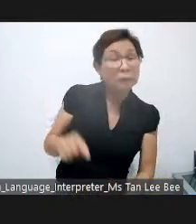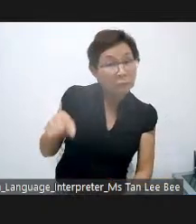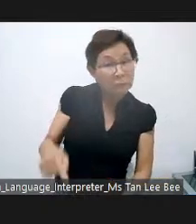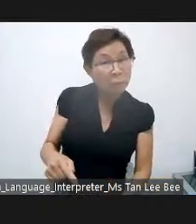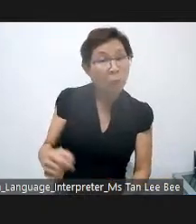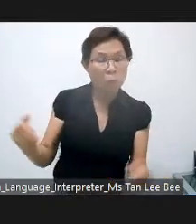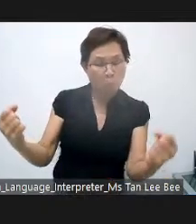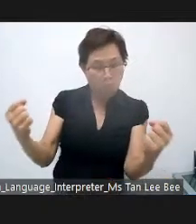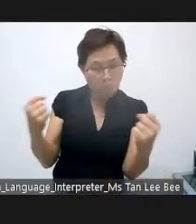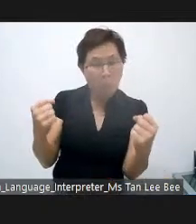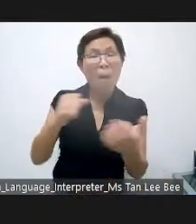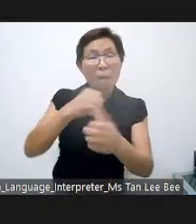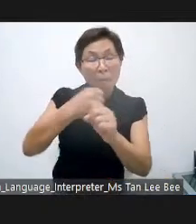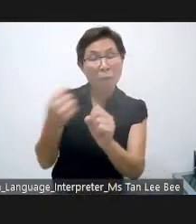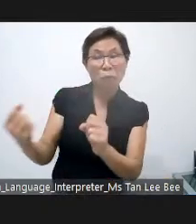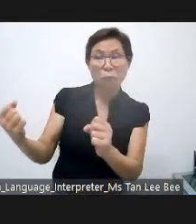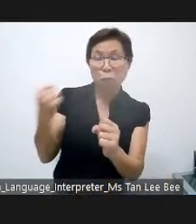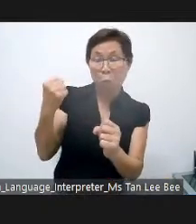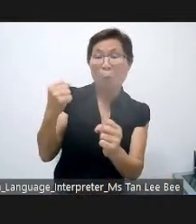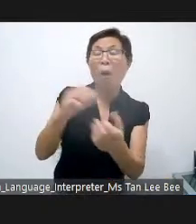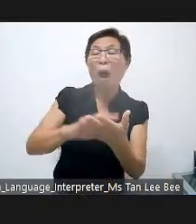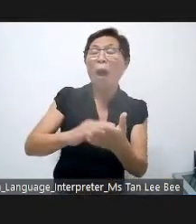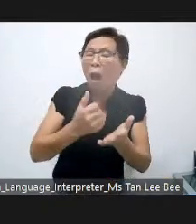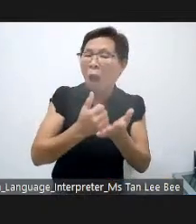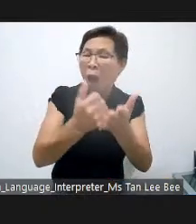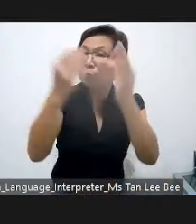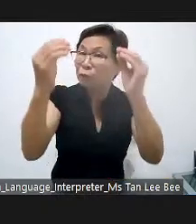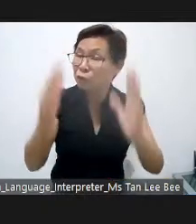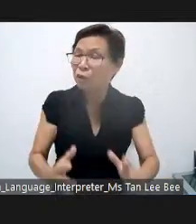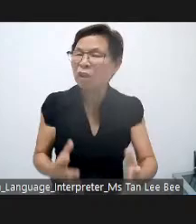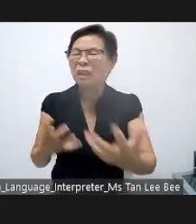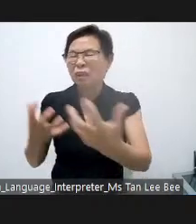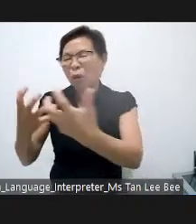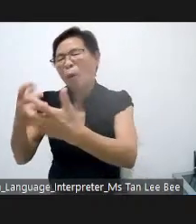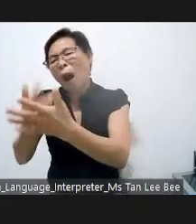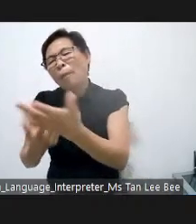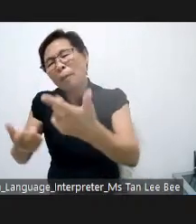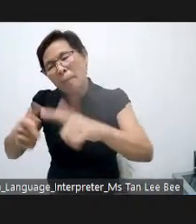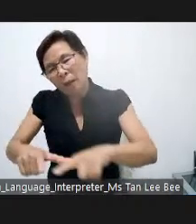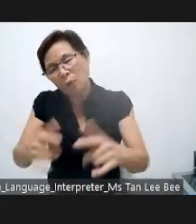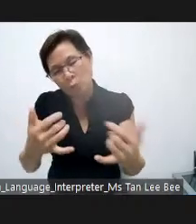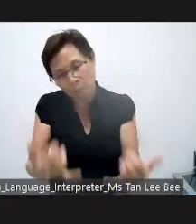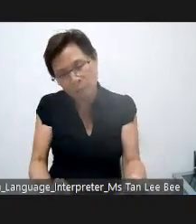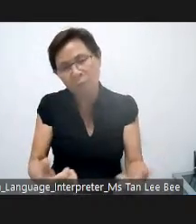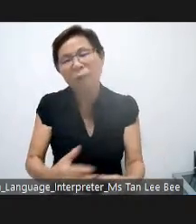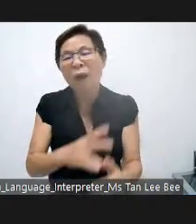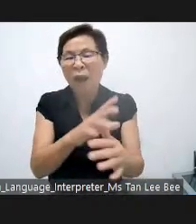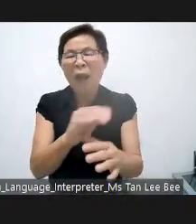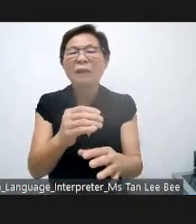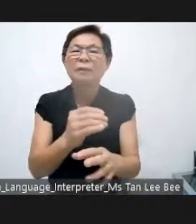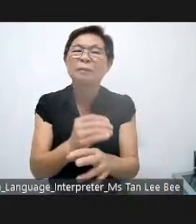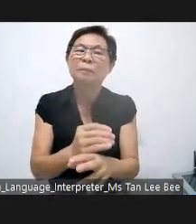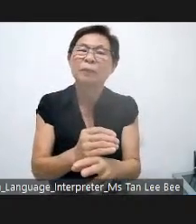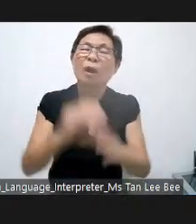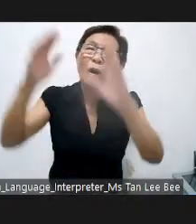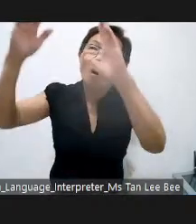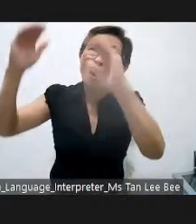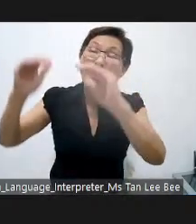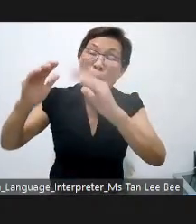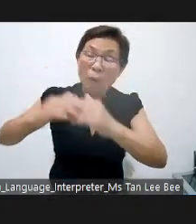empower and help educators in coping with the current situation and challenges. Hopefully, as a